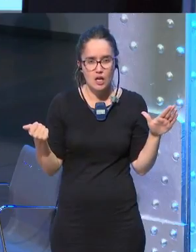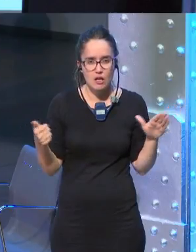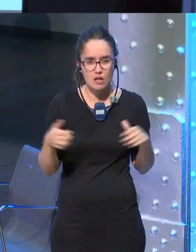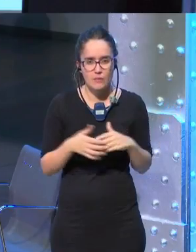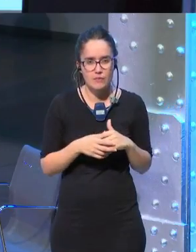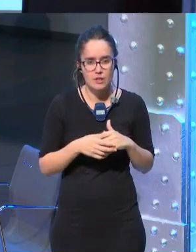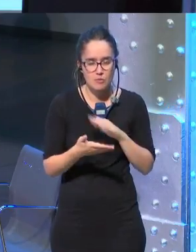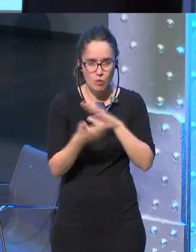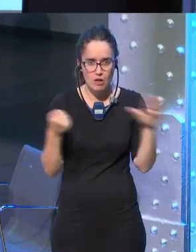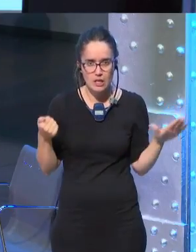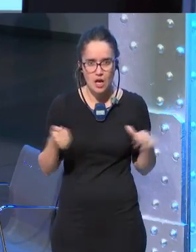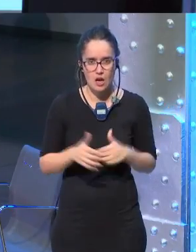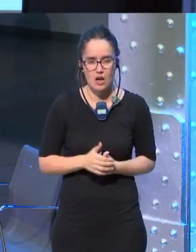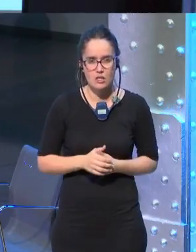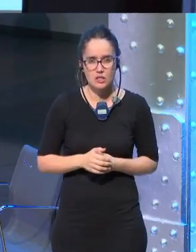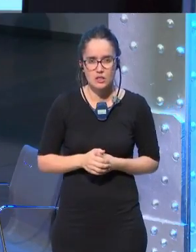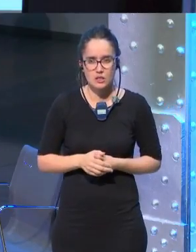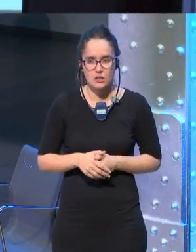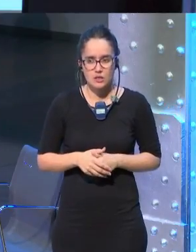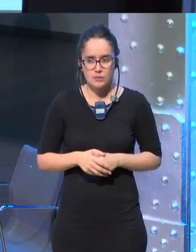So this now becomes a bit performative.